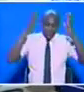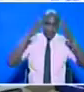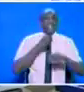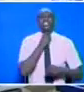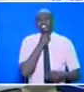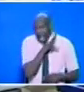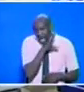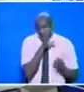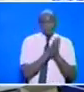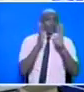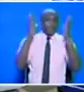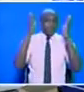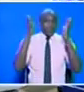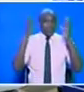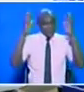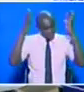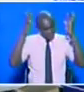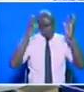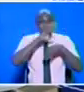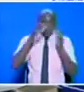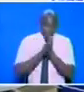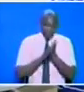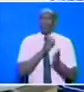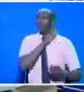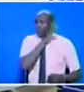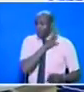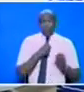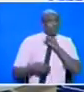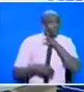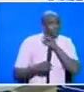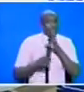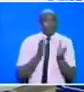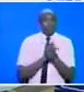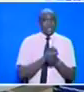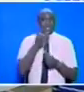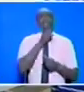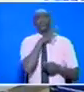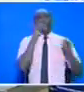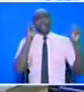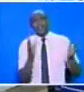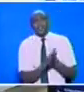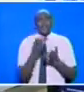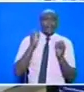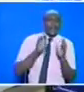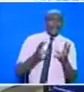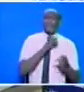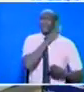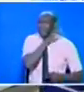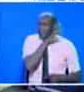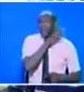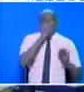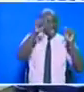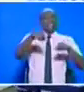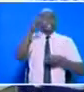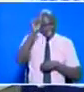vigeregere tafadhali. Shangwe na vigeregere, shangwe na vigeregere. Oh, hakuna vigeregere jameni. Shangwe na vigeregere,